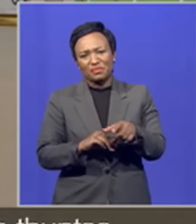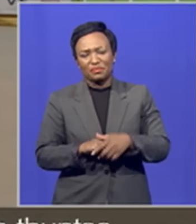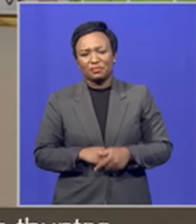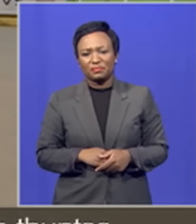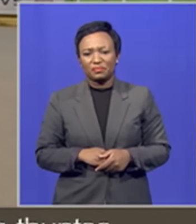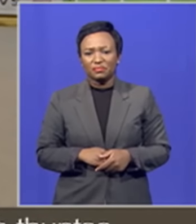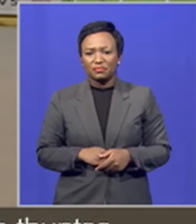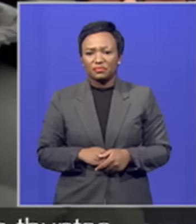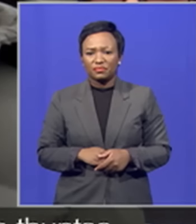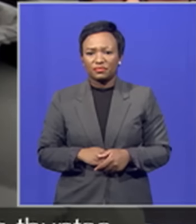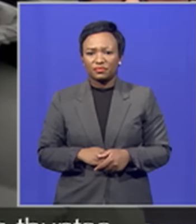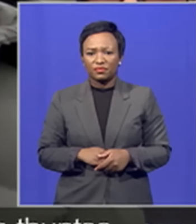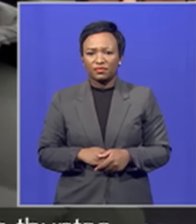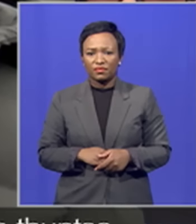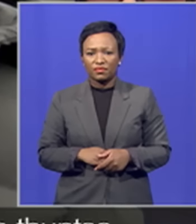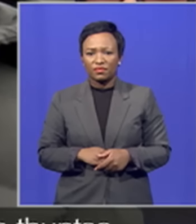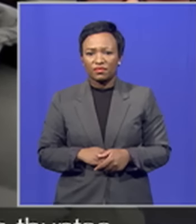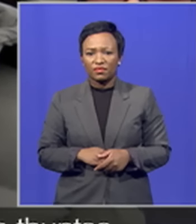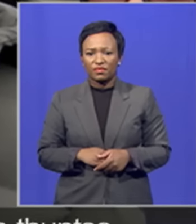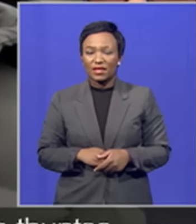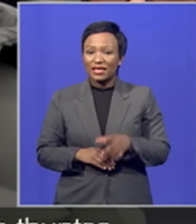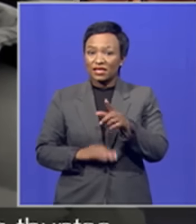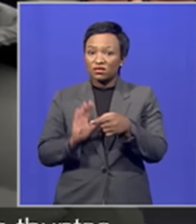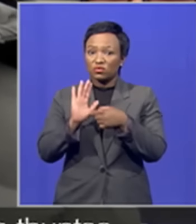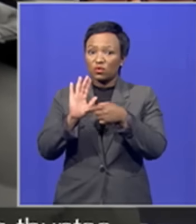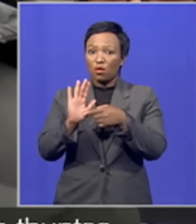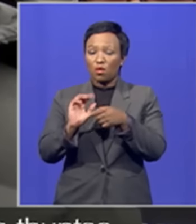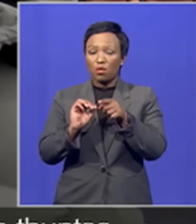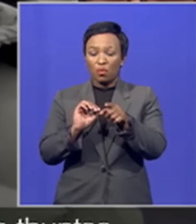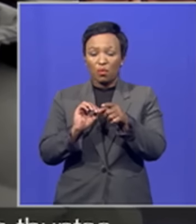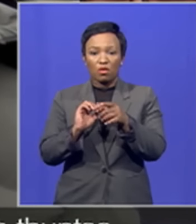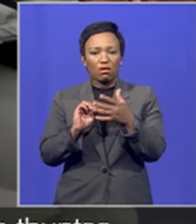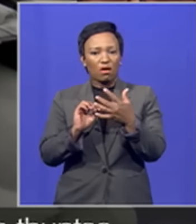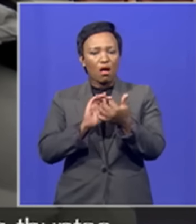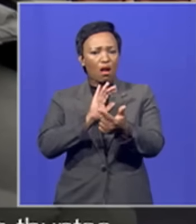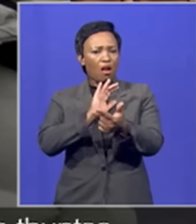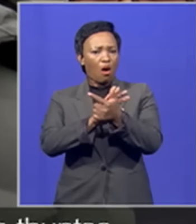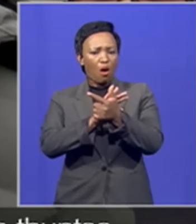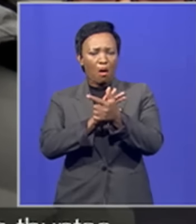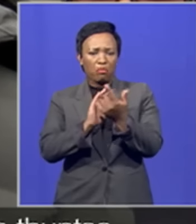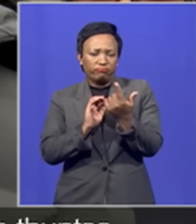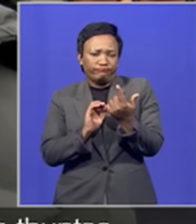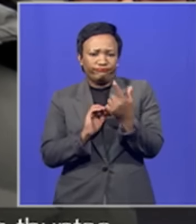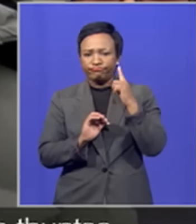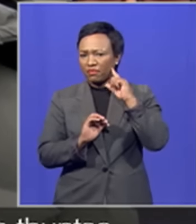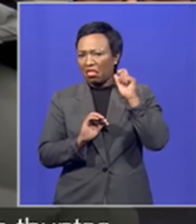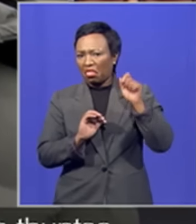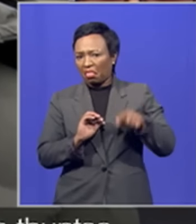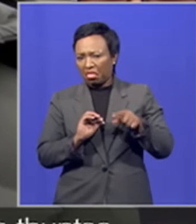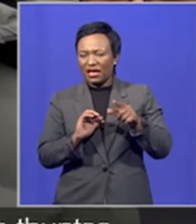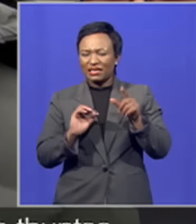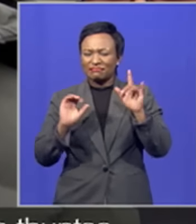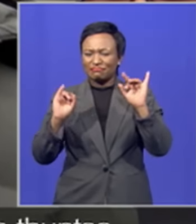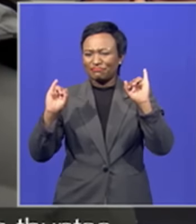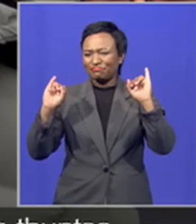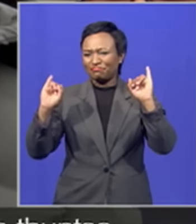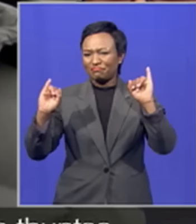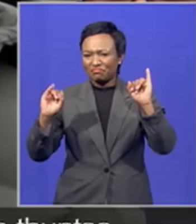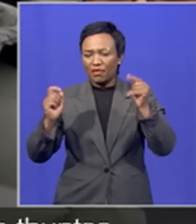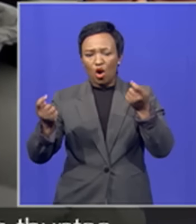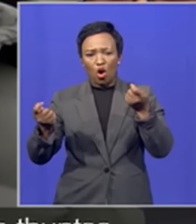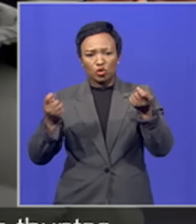appear that the levels of lawlessness are unabated, uncontrollable, and really something